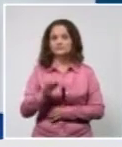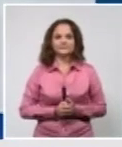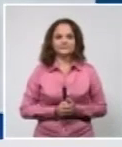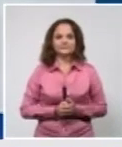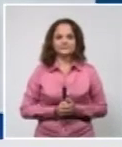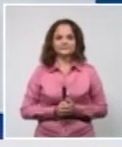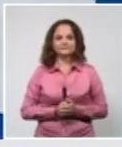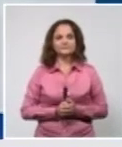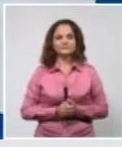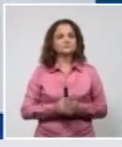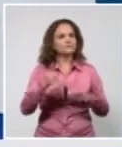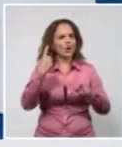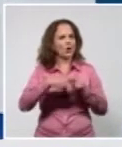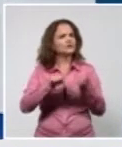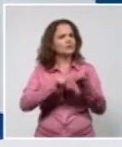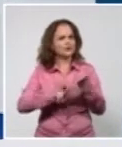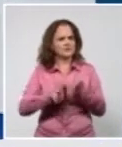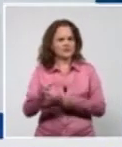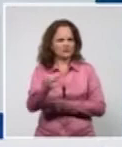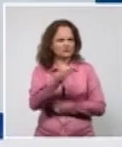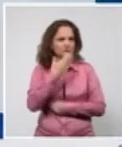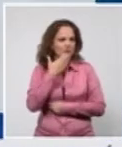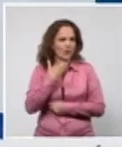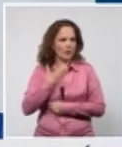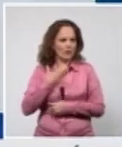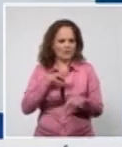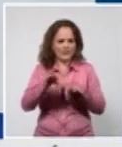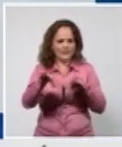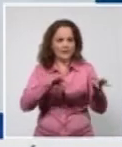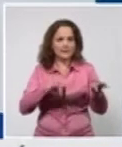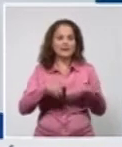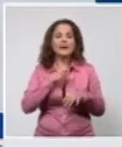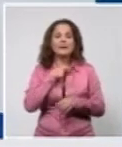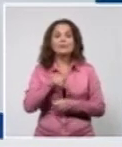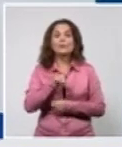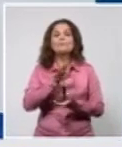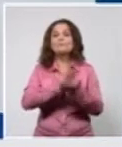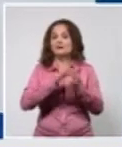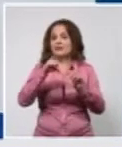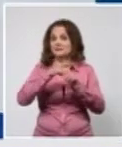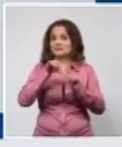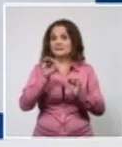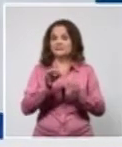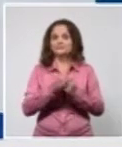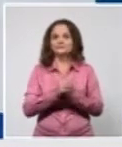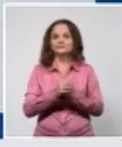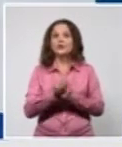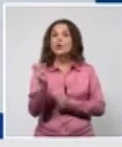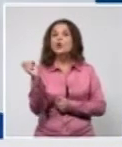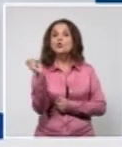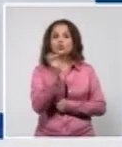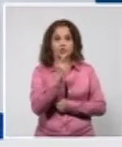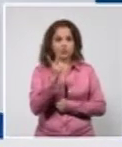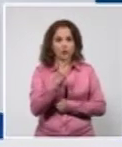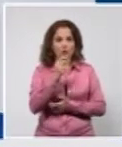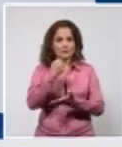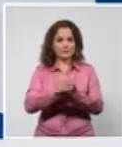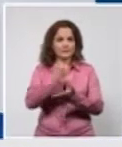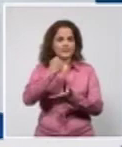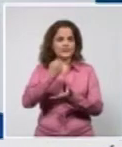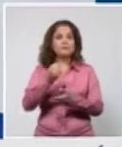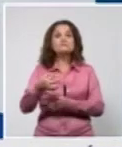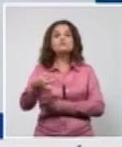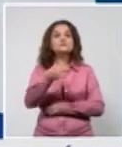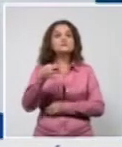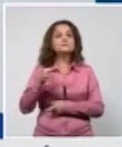Lisa. The 2 cases detected in Matanzas belong to the municipality of Cárdenas. In Santo